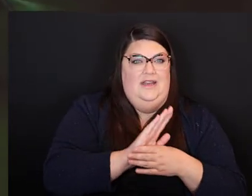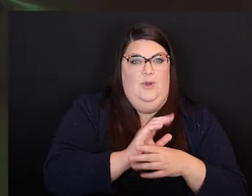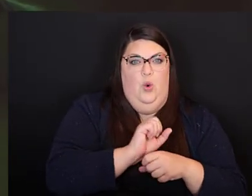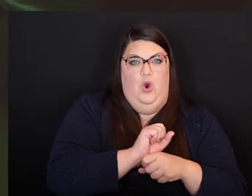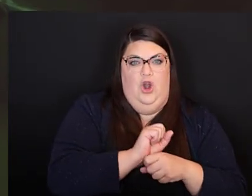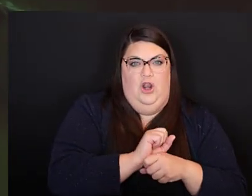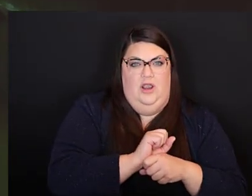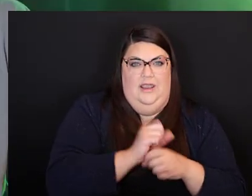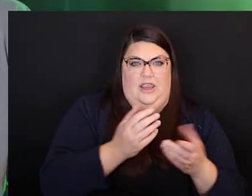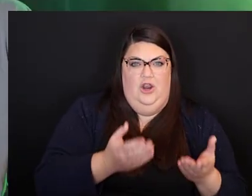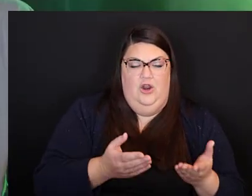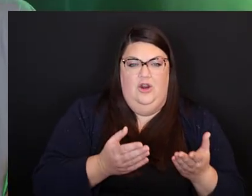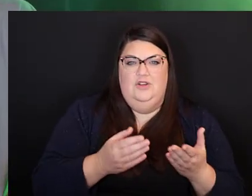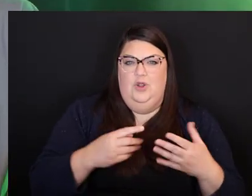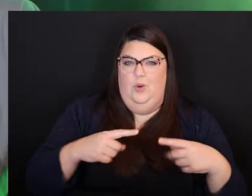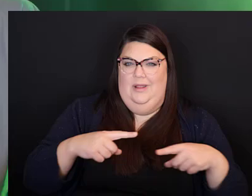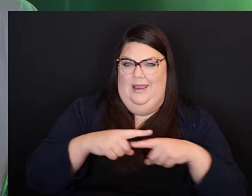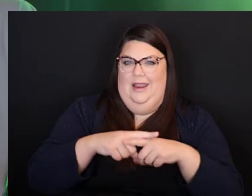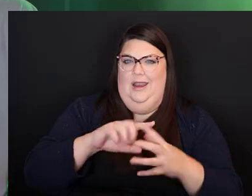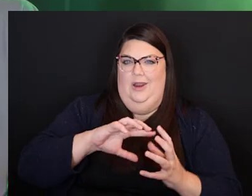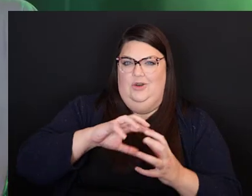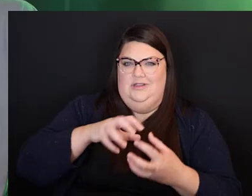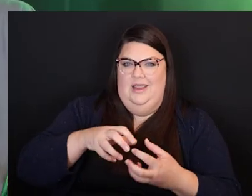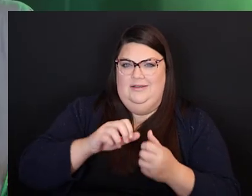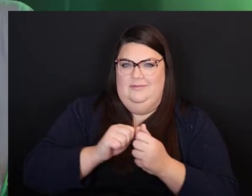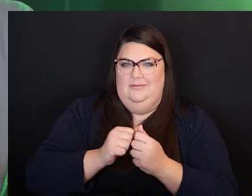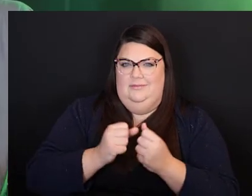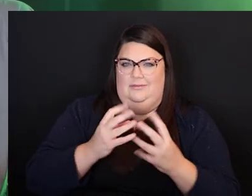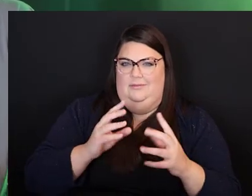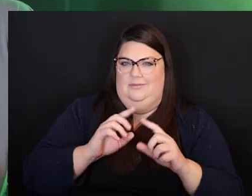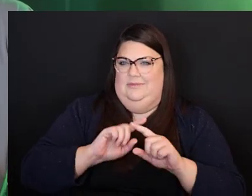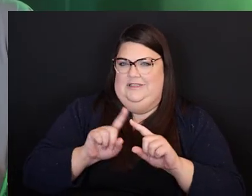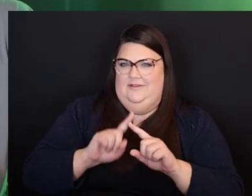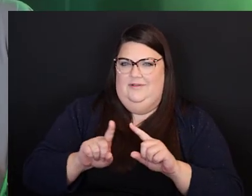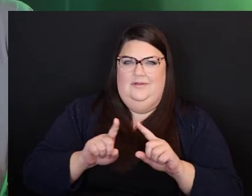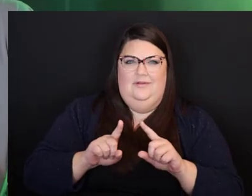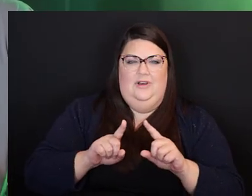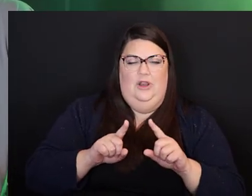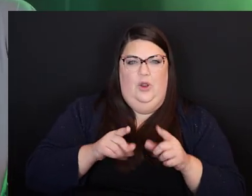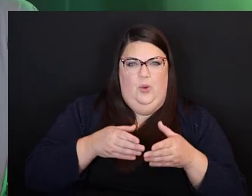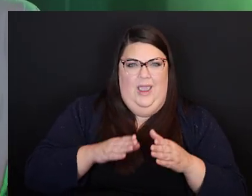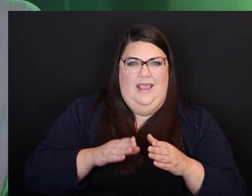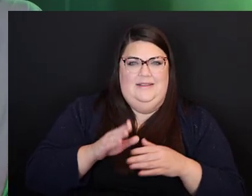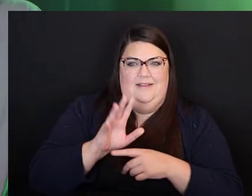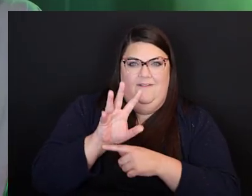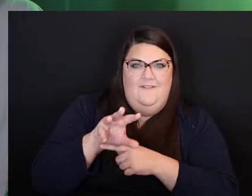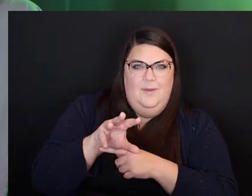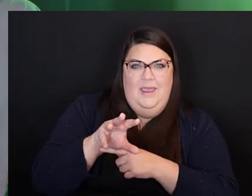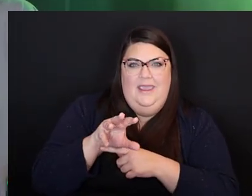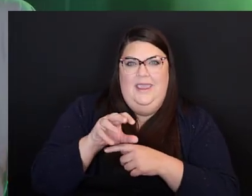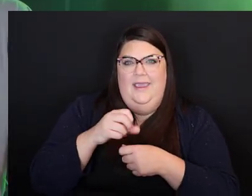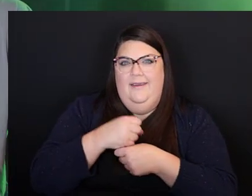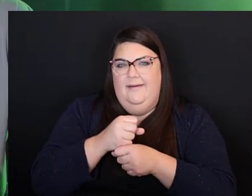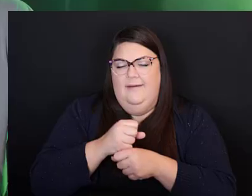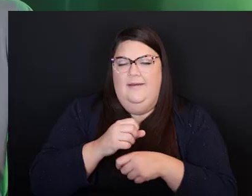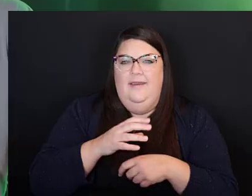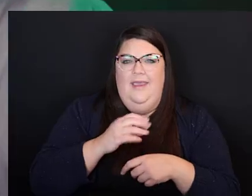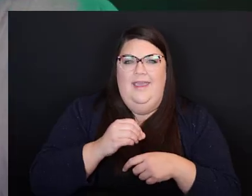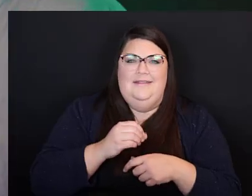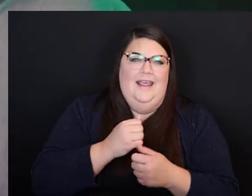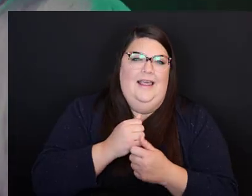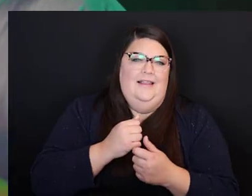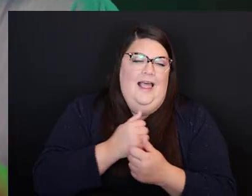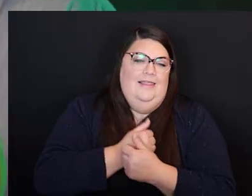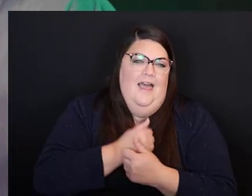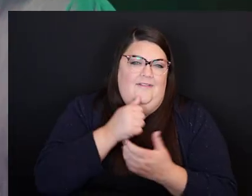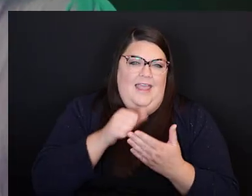the project really intersects multiple forms of filmmaking. So it is kind of a little bit of a love letter to Los Angeles.